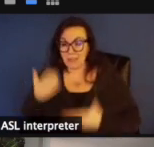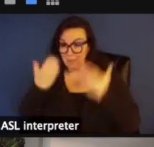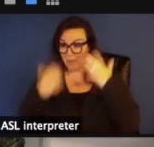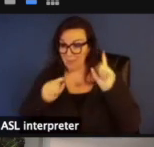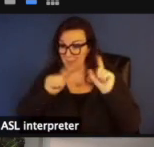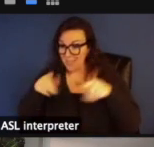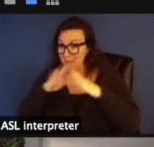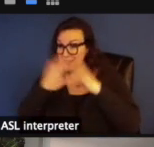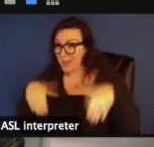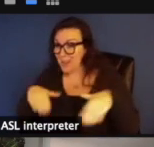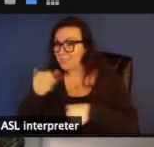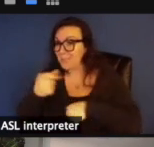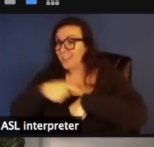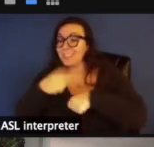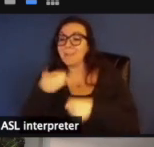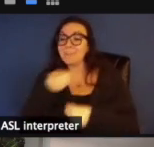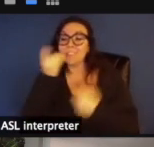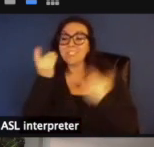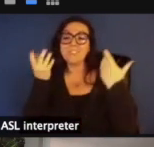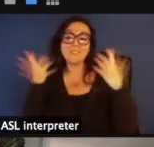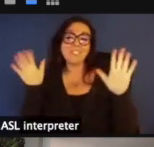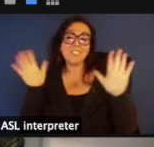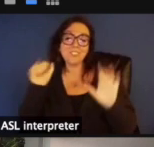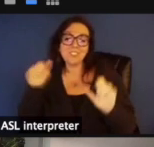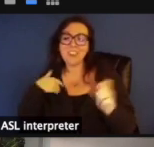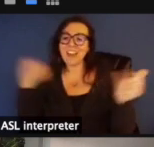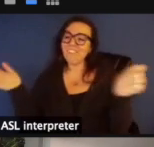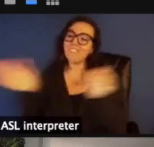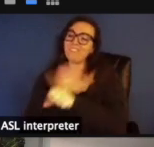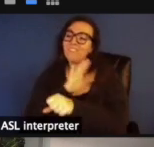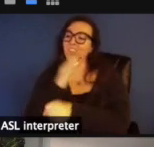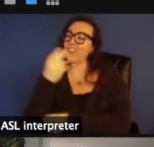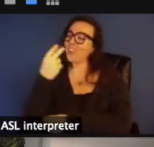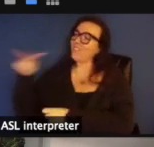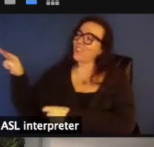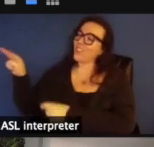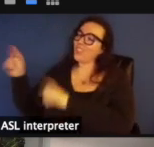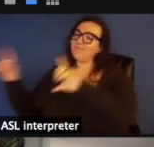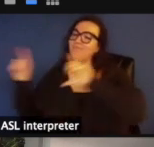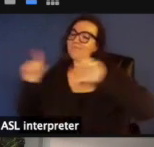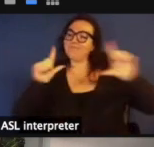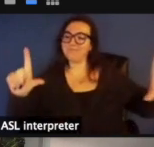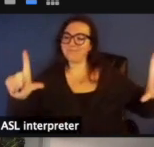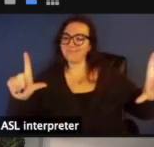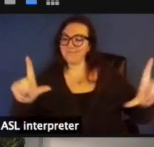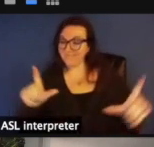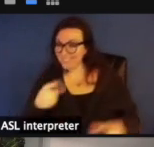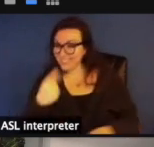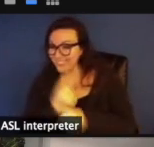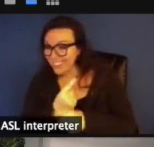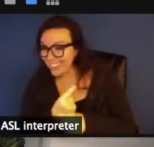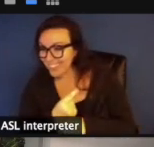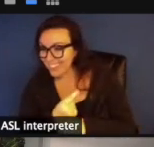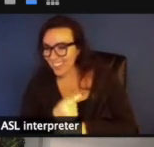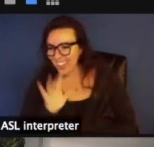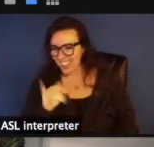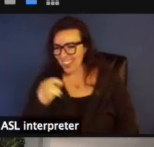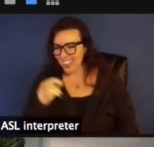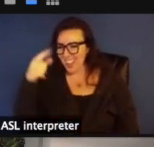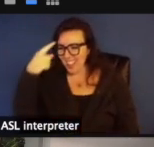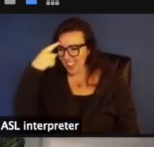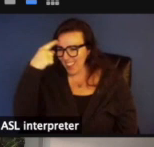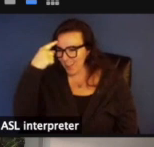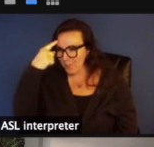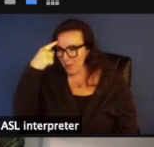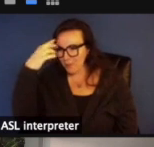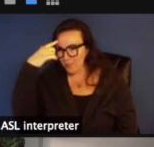by the time dinner's over, you could have the whole view out your window. That's right. Exactly. Like he has a photogenic memory too.